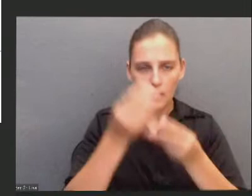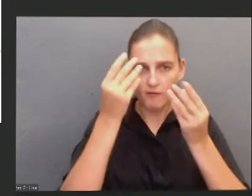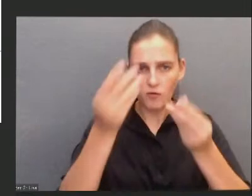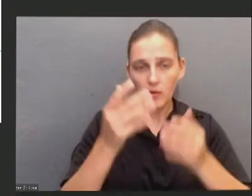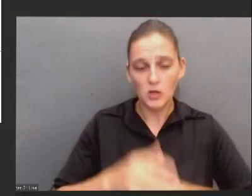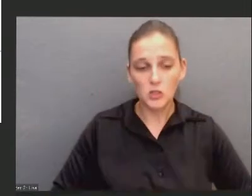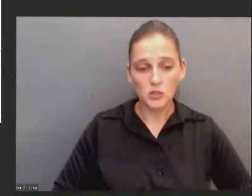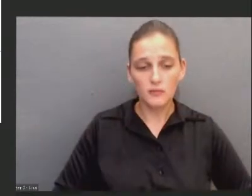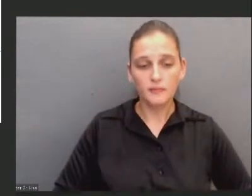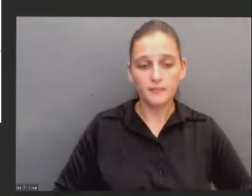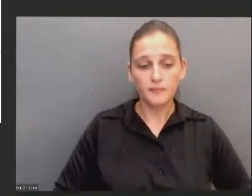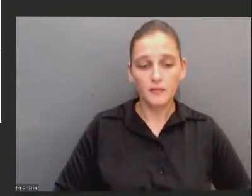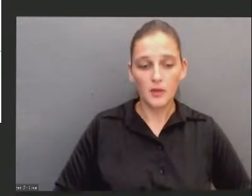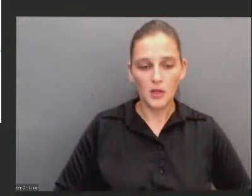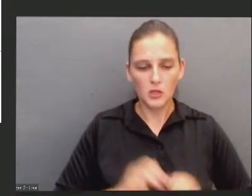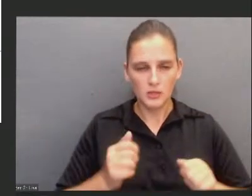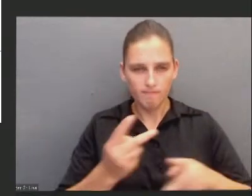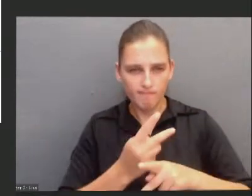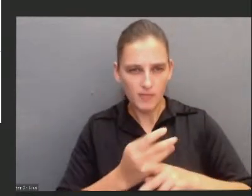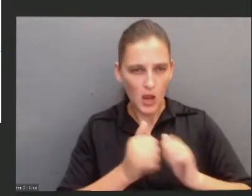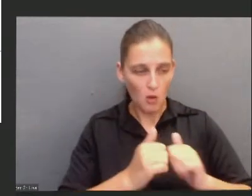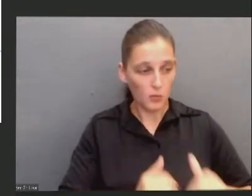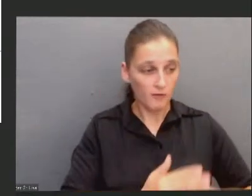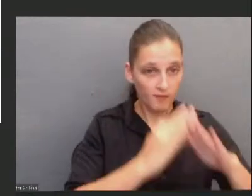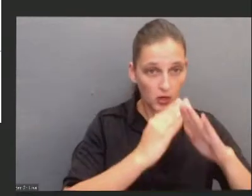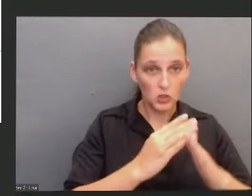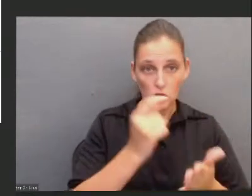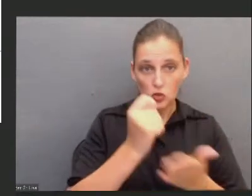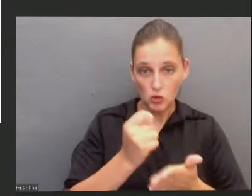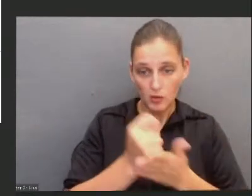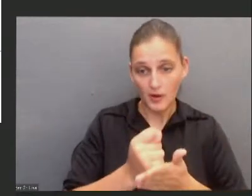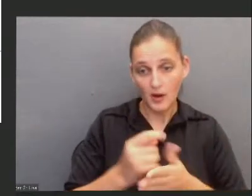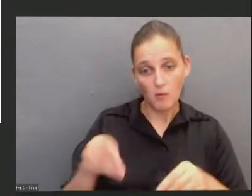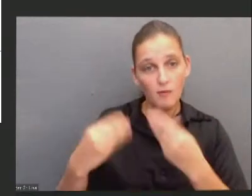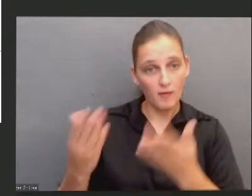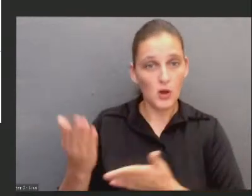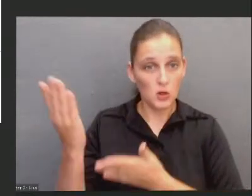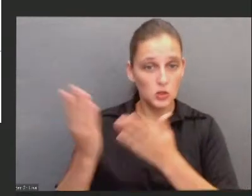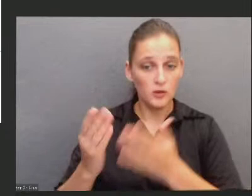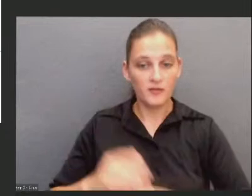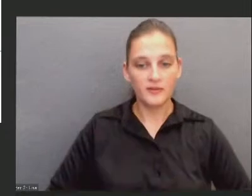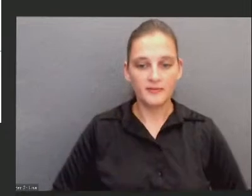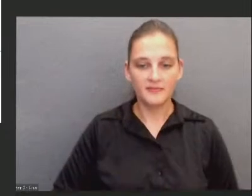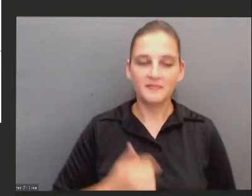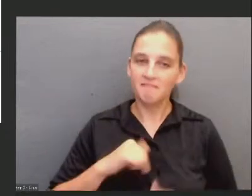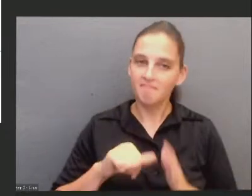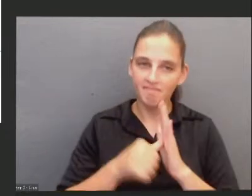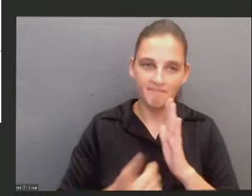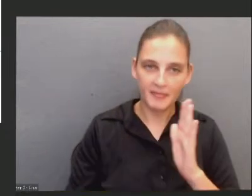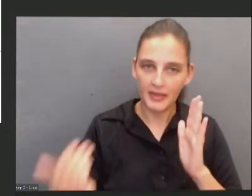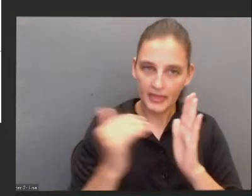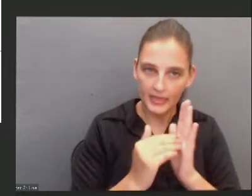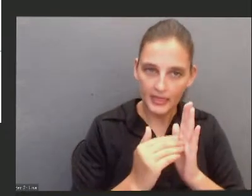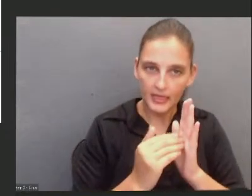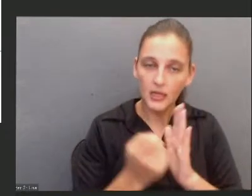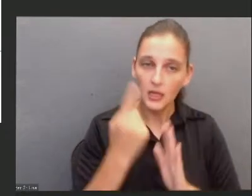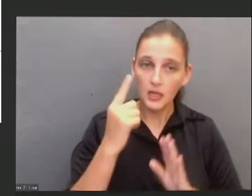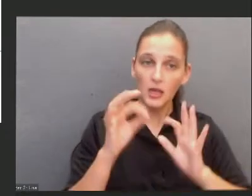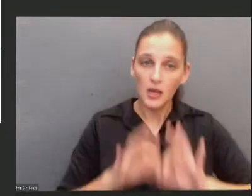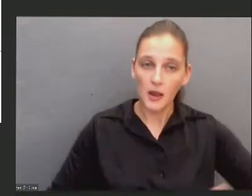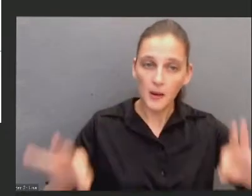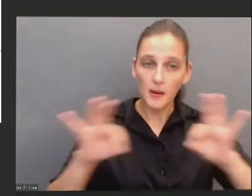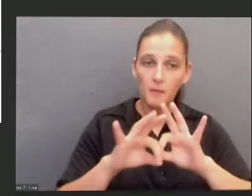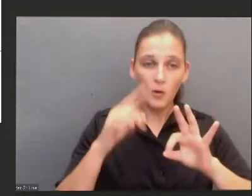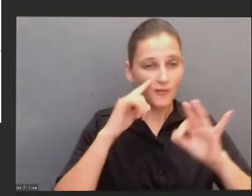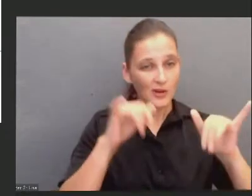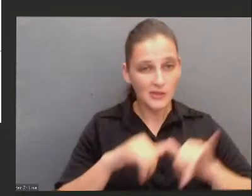and service utilization. And again, I'll say it again, the importance of standardized and disaggregated data is just